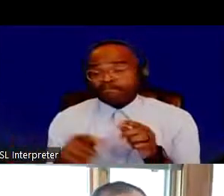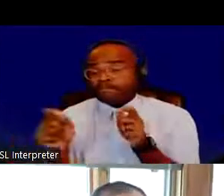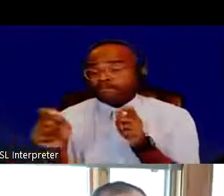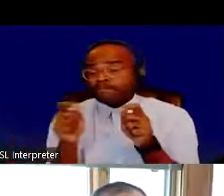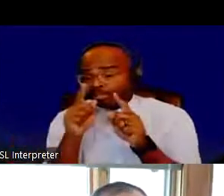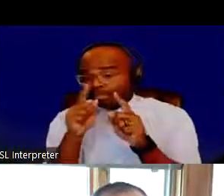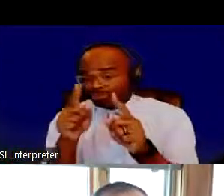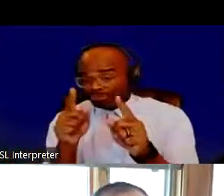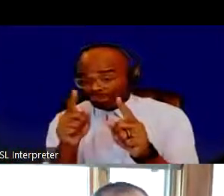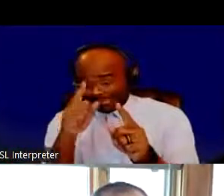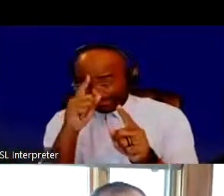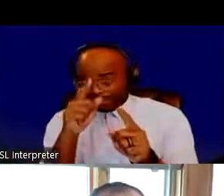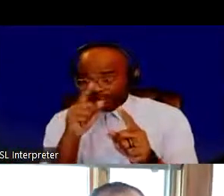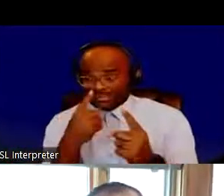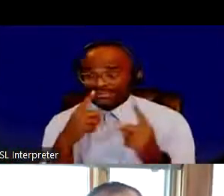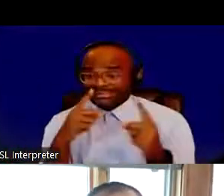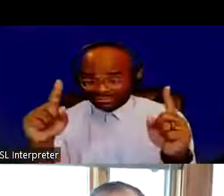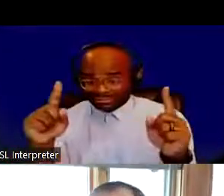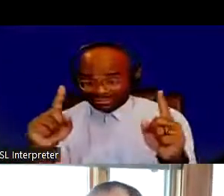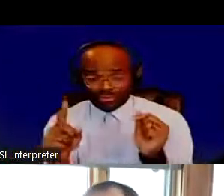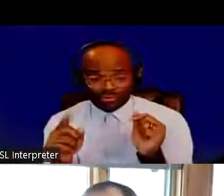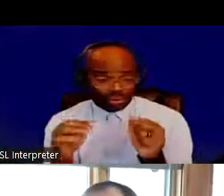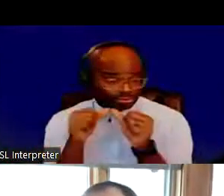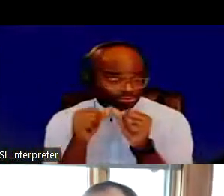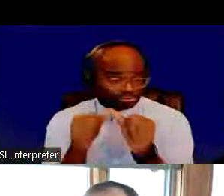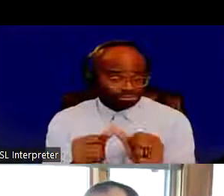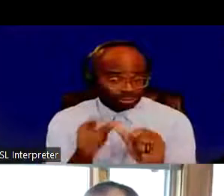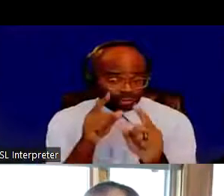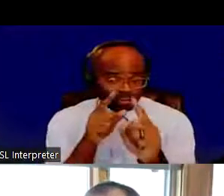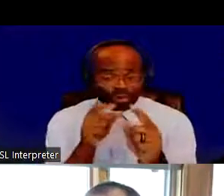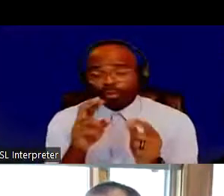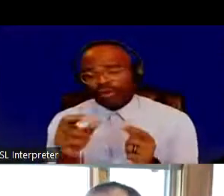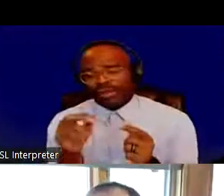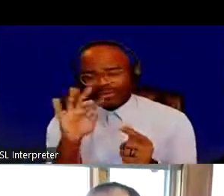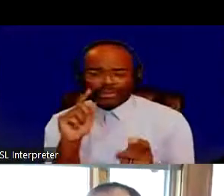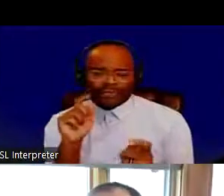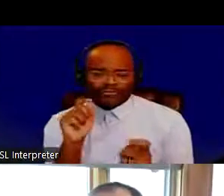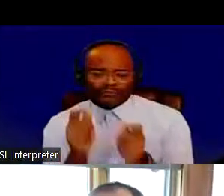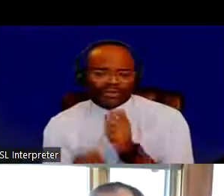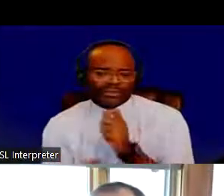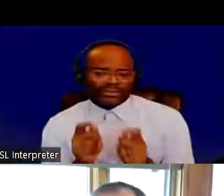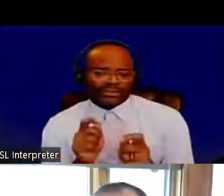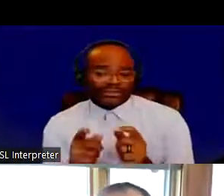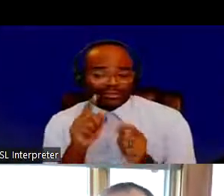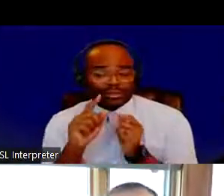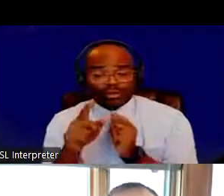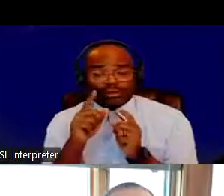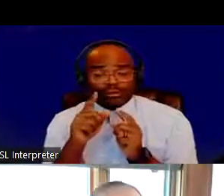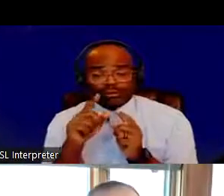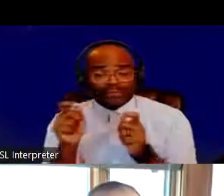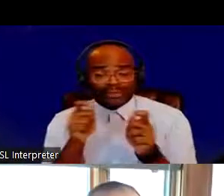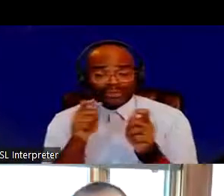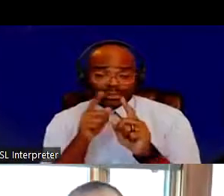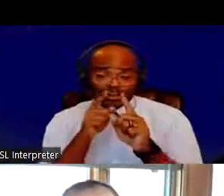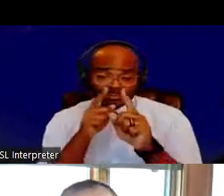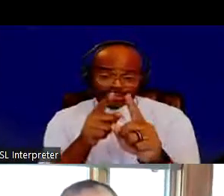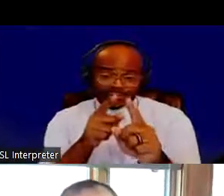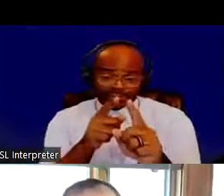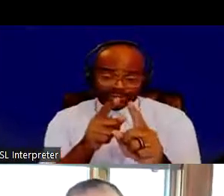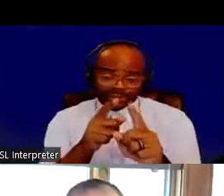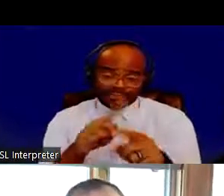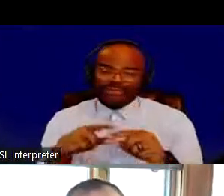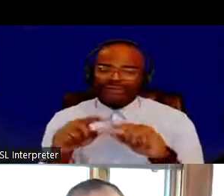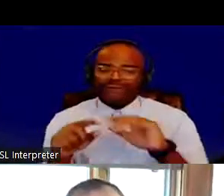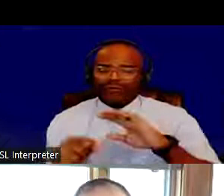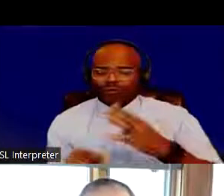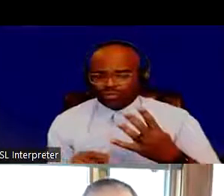still feasible and whether they want to proceed or whether they need to revise and update their management objectives. And then finally, this 4th step is